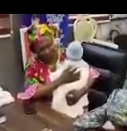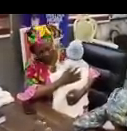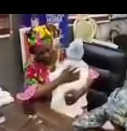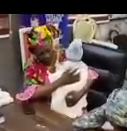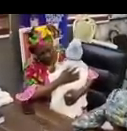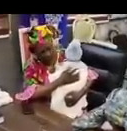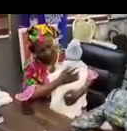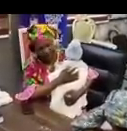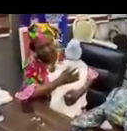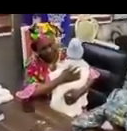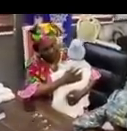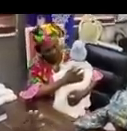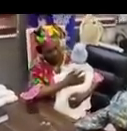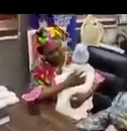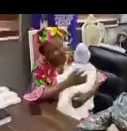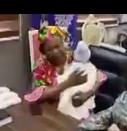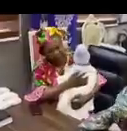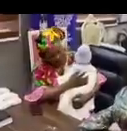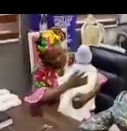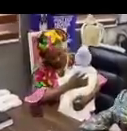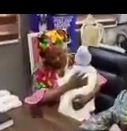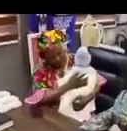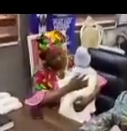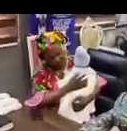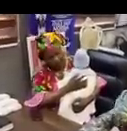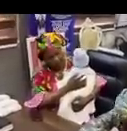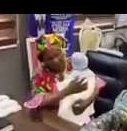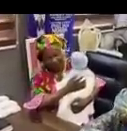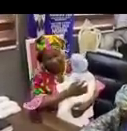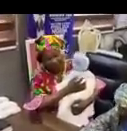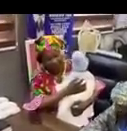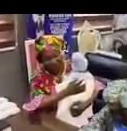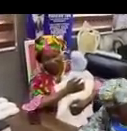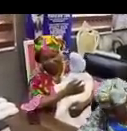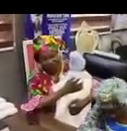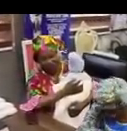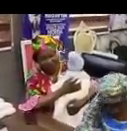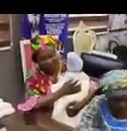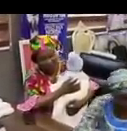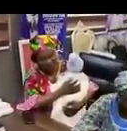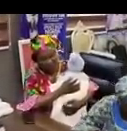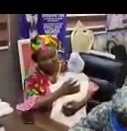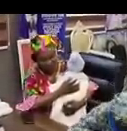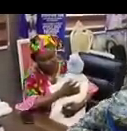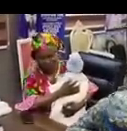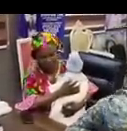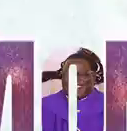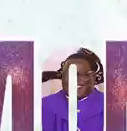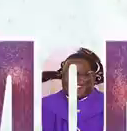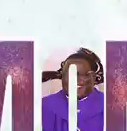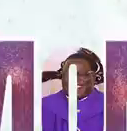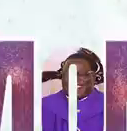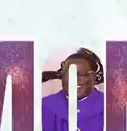jesu be ni yori mama wa je won mo ami jesu oluwa wa ami iwo le ri